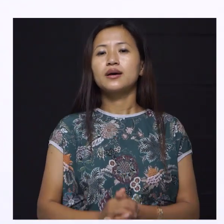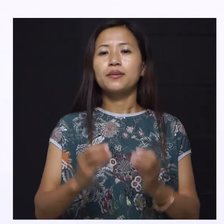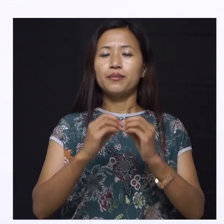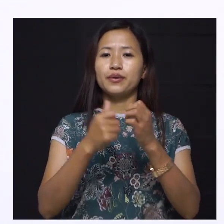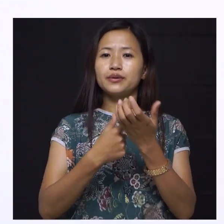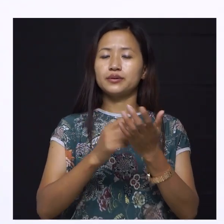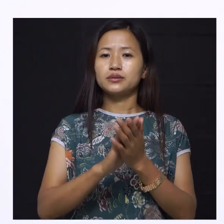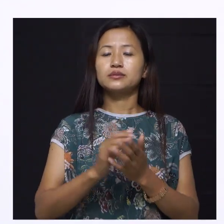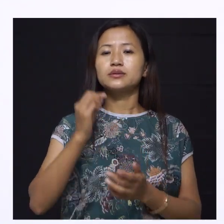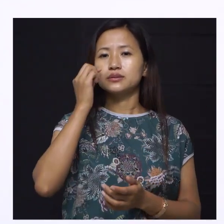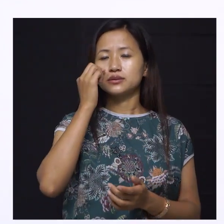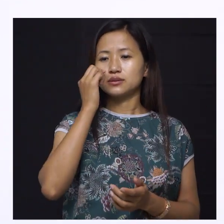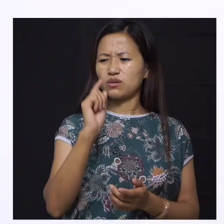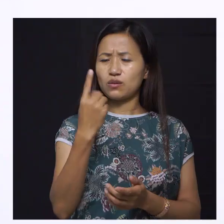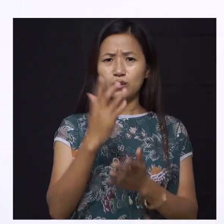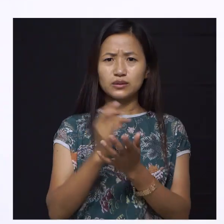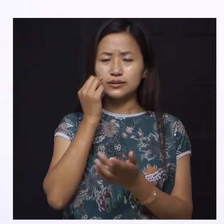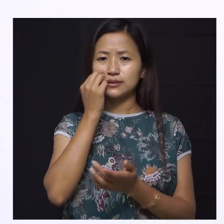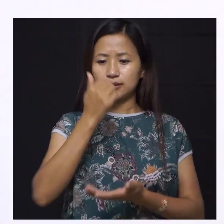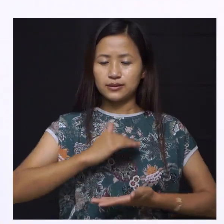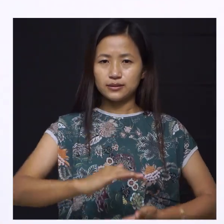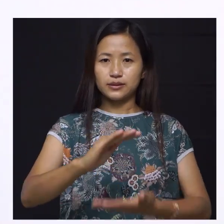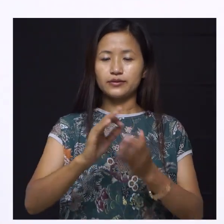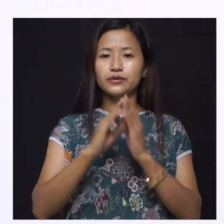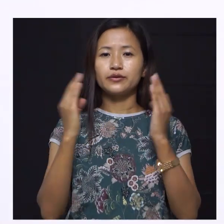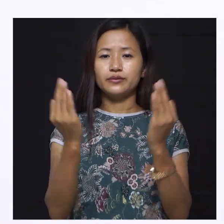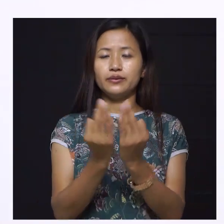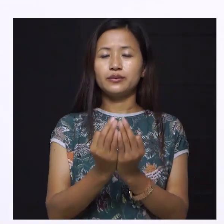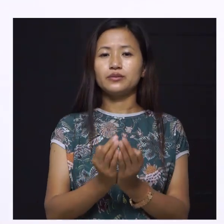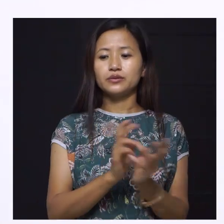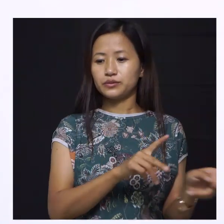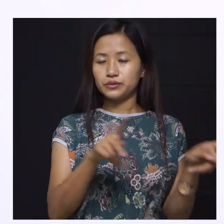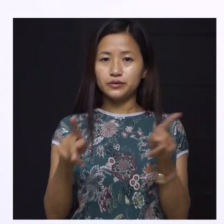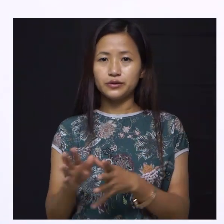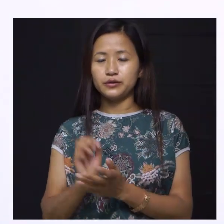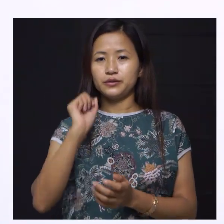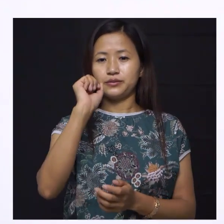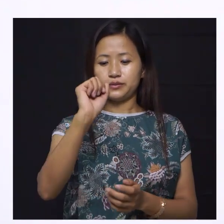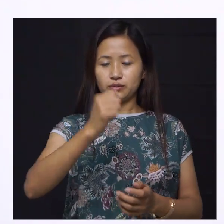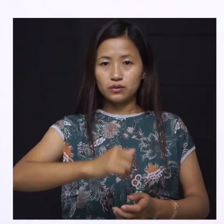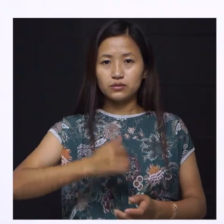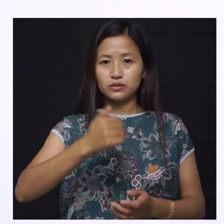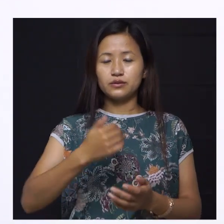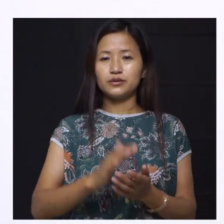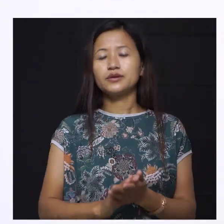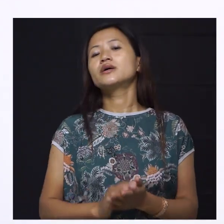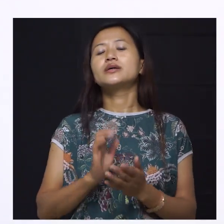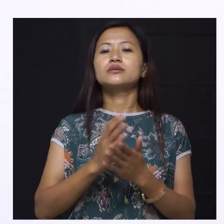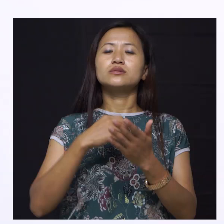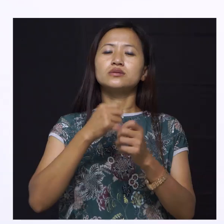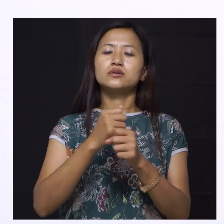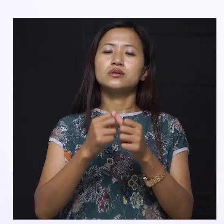was the only son of the family who was preparing himself to go to a fair in Galway,